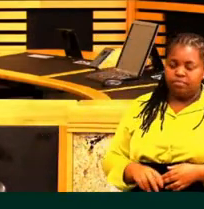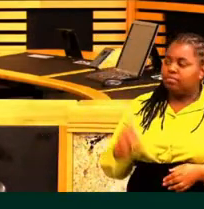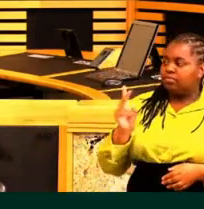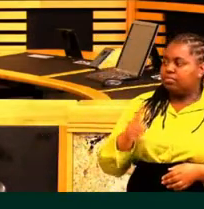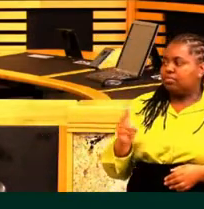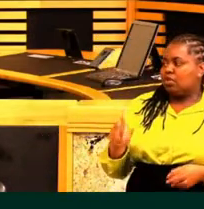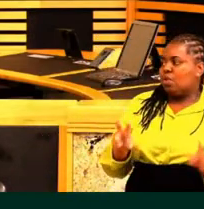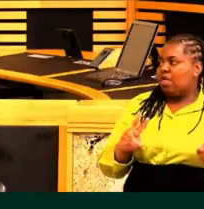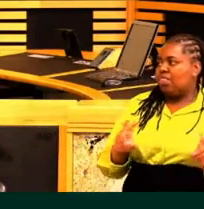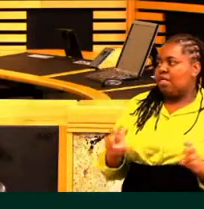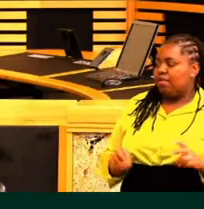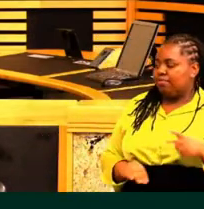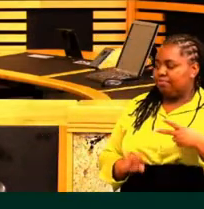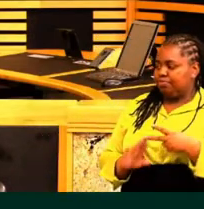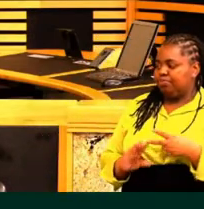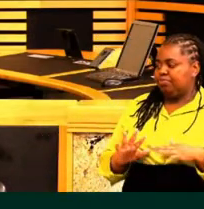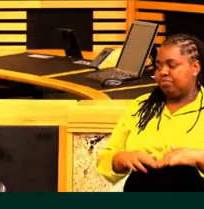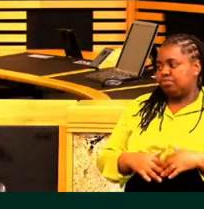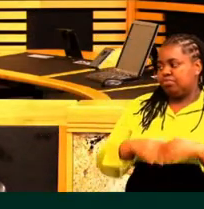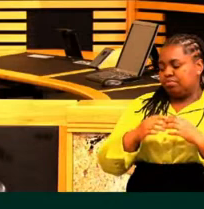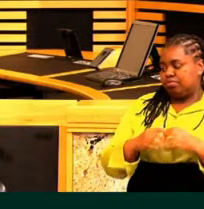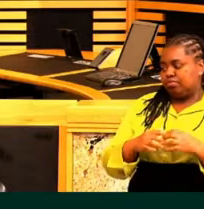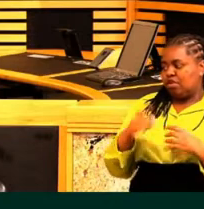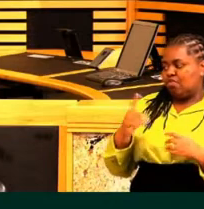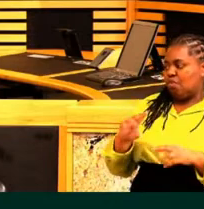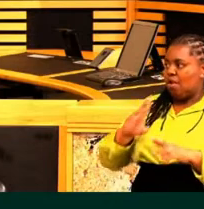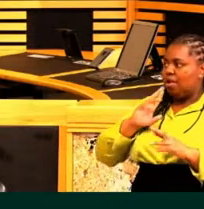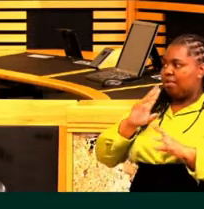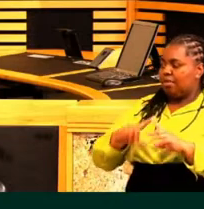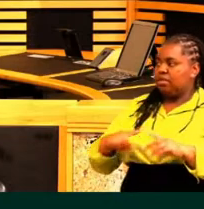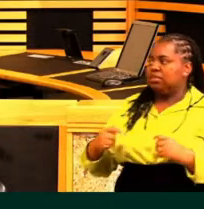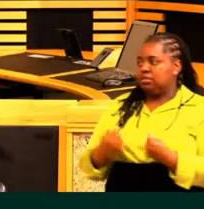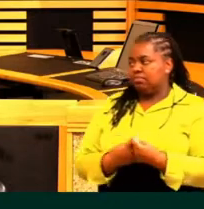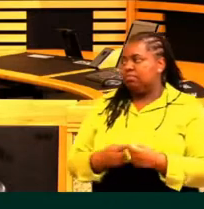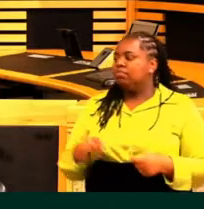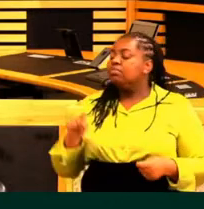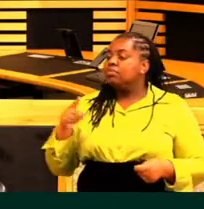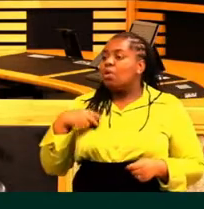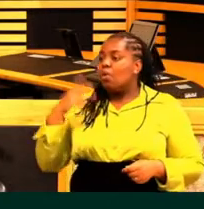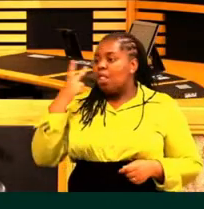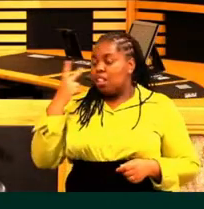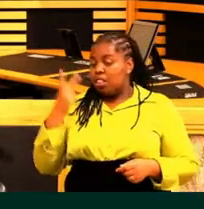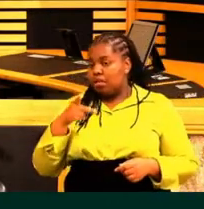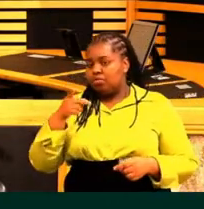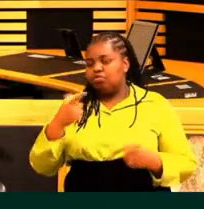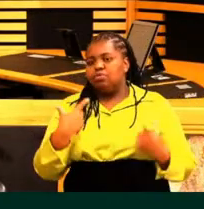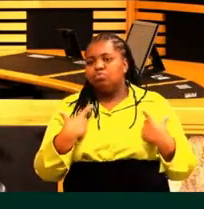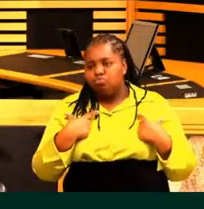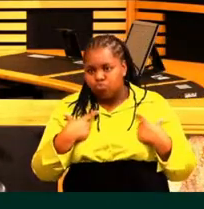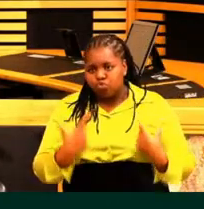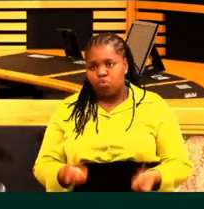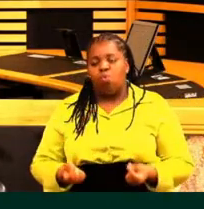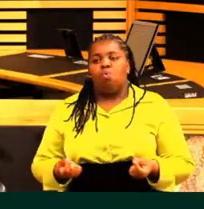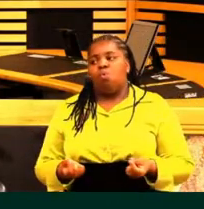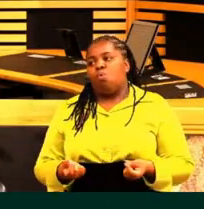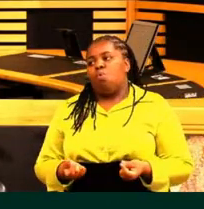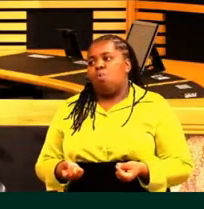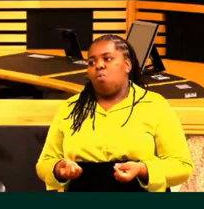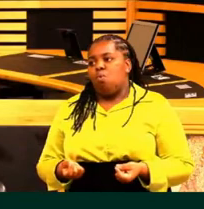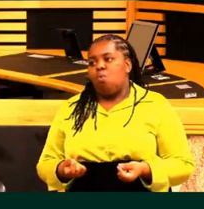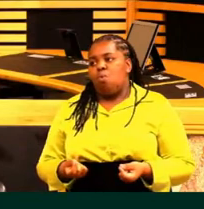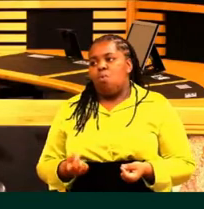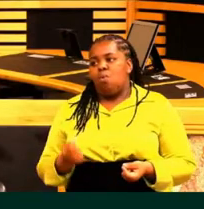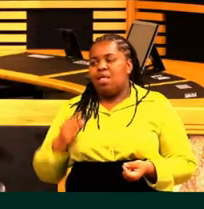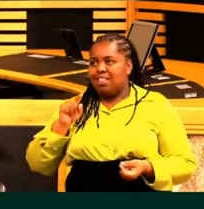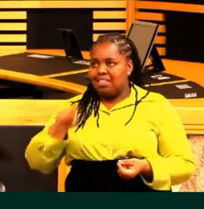of establishment of a rapid response team that will look into implementation foreign